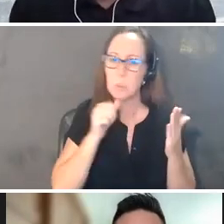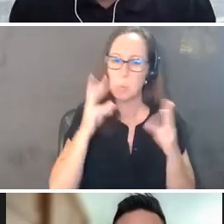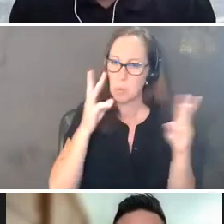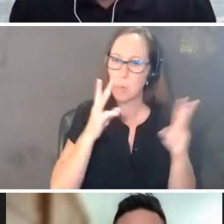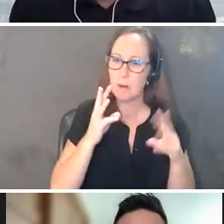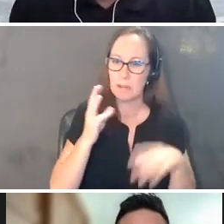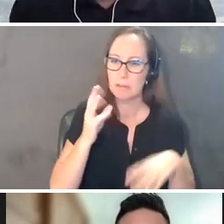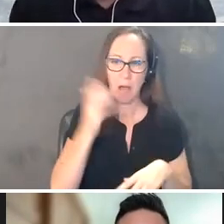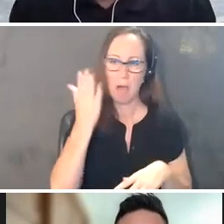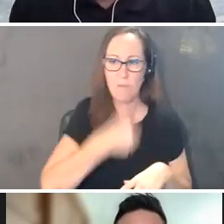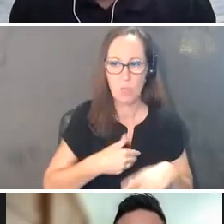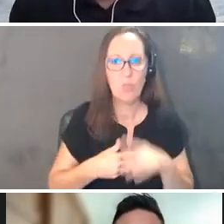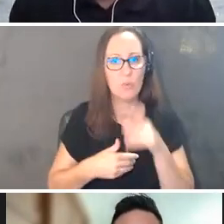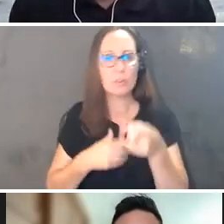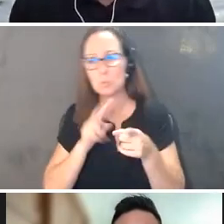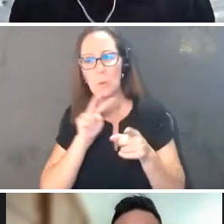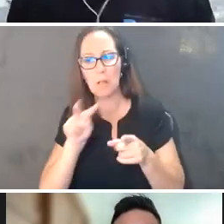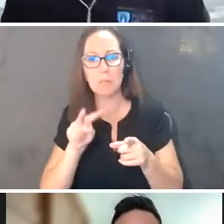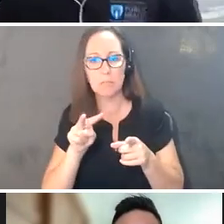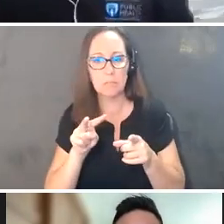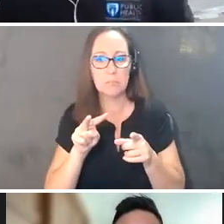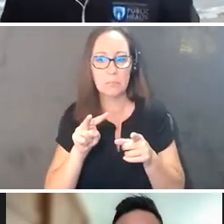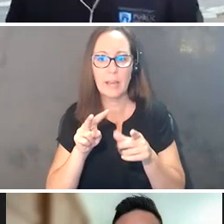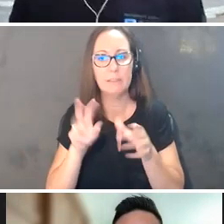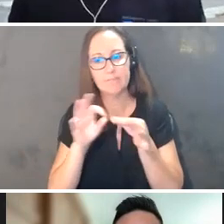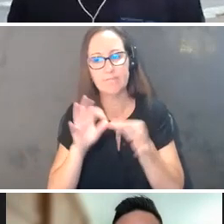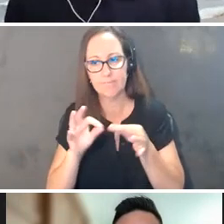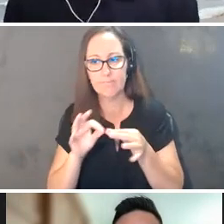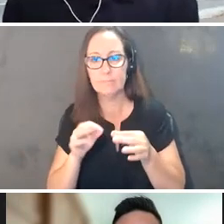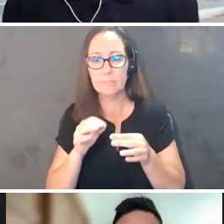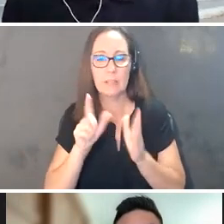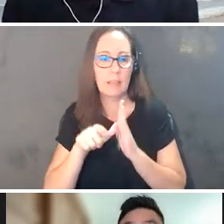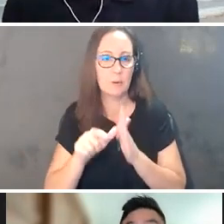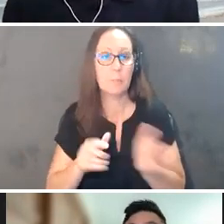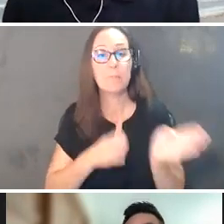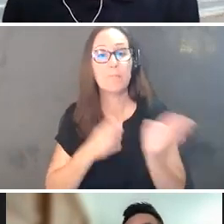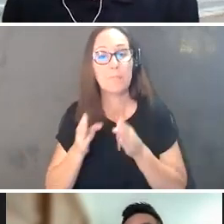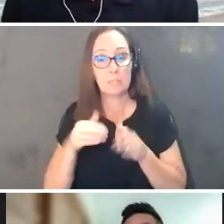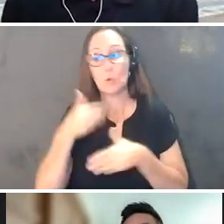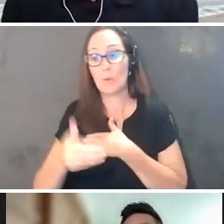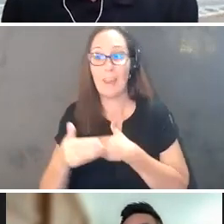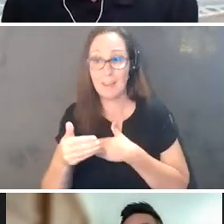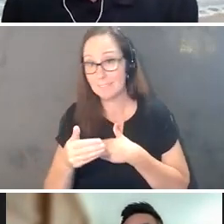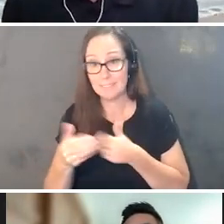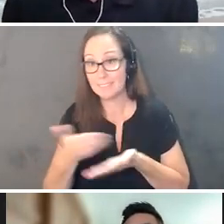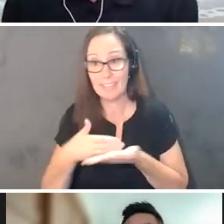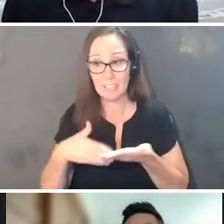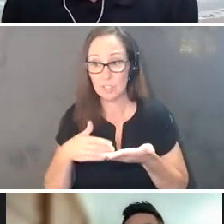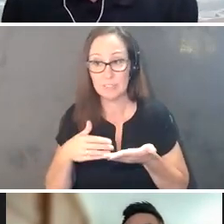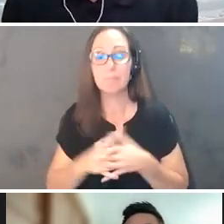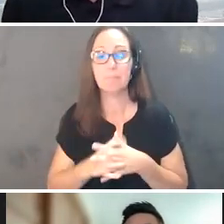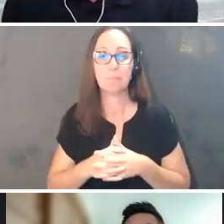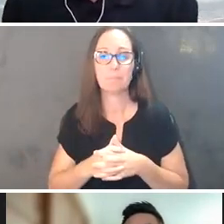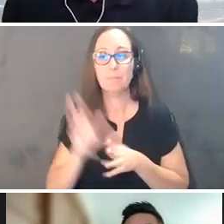that. So I wanted to take this time to move into our next portion. So we have here